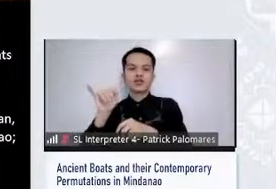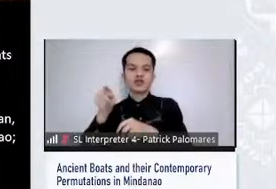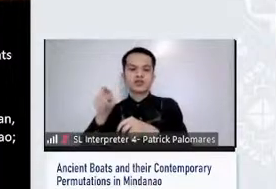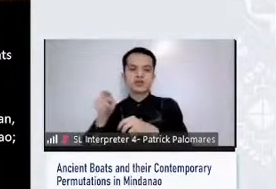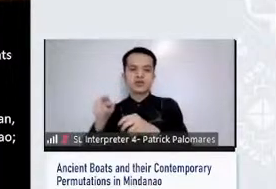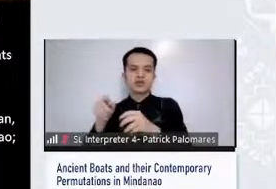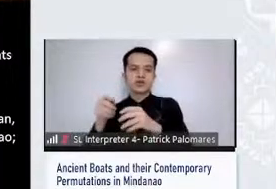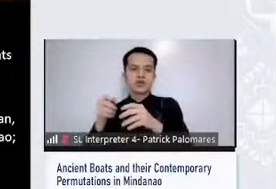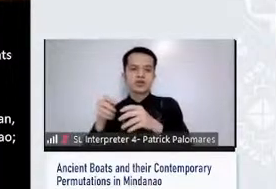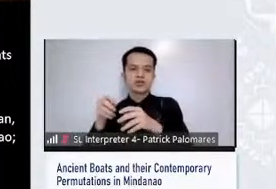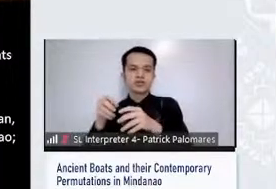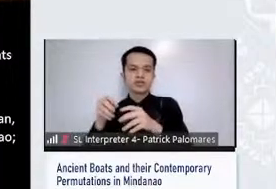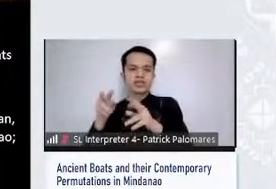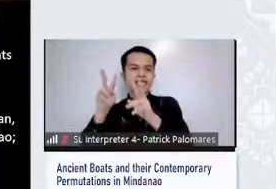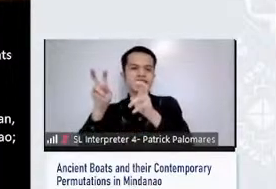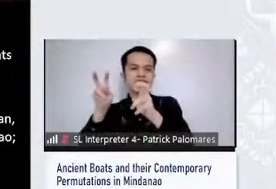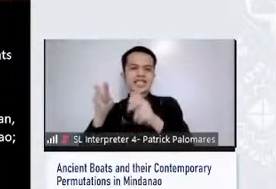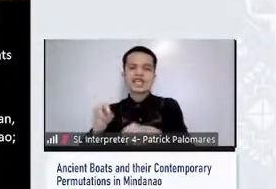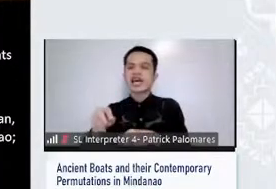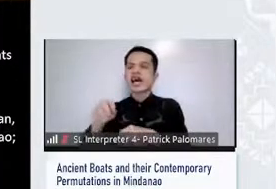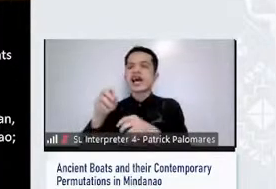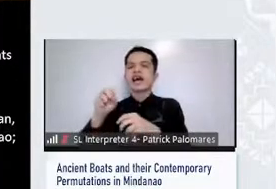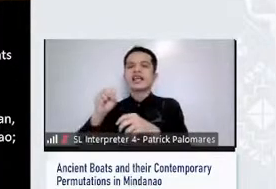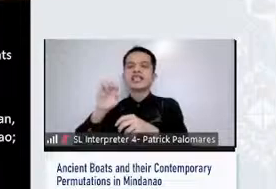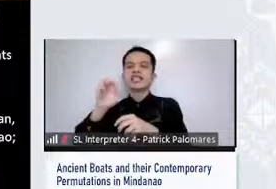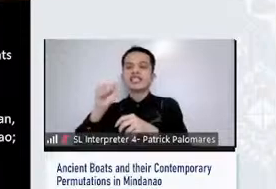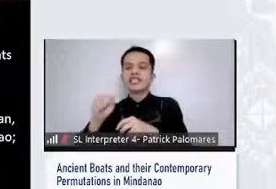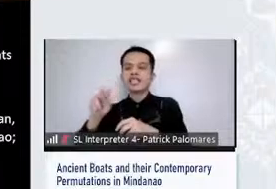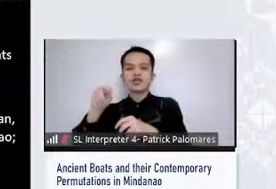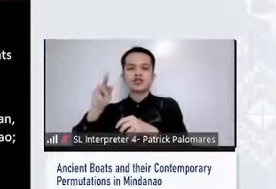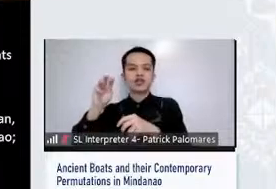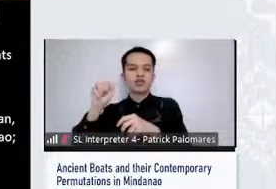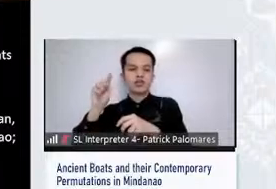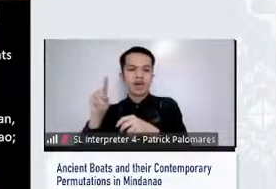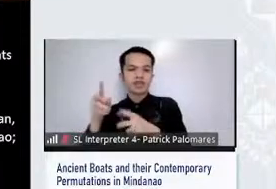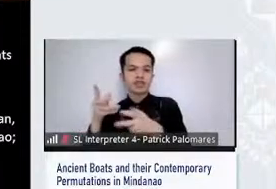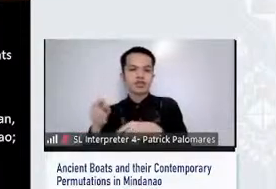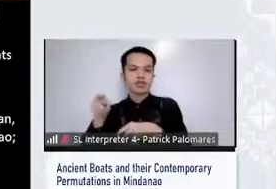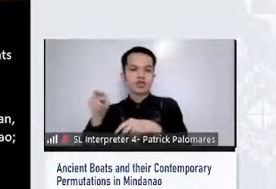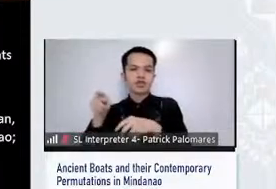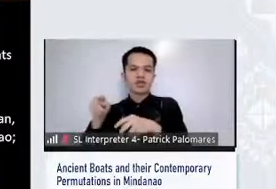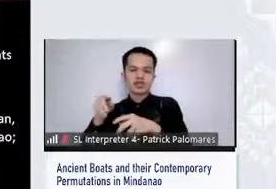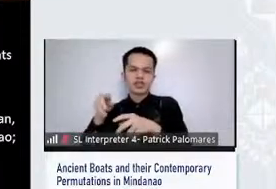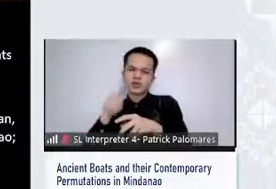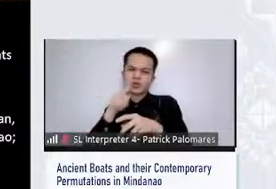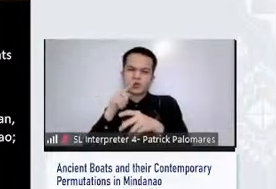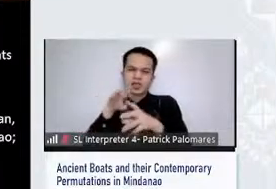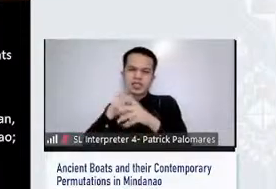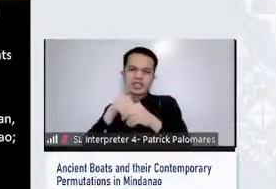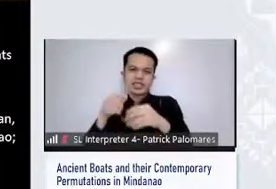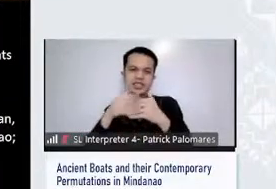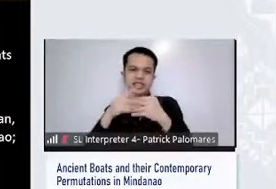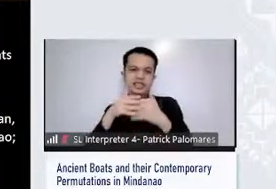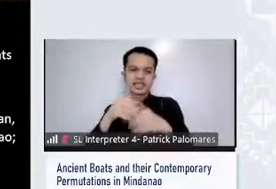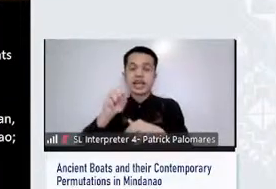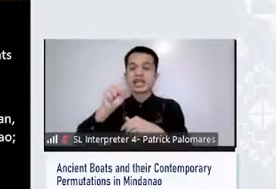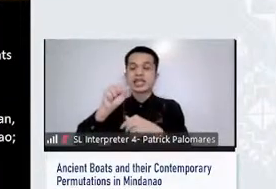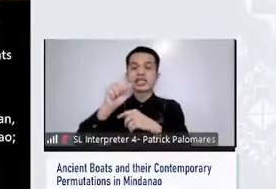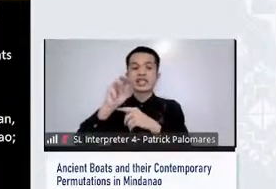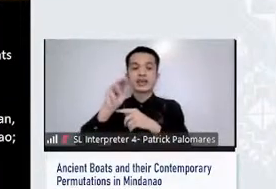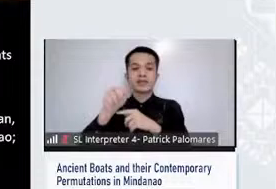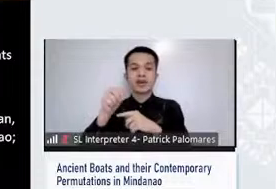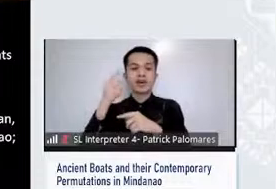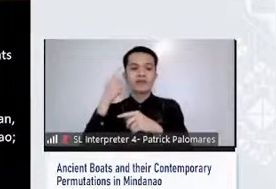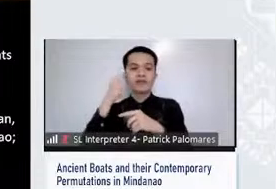sea nomads or sea gypsies, for their life is anchored in the sea. Sama is the general term for the inhabitants